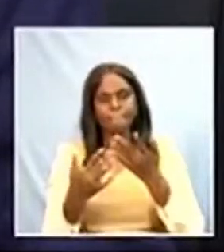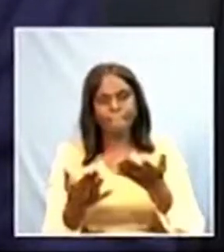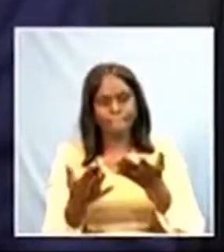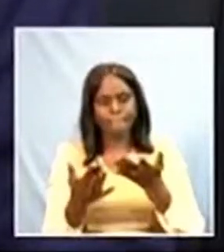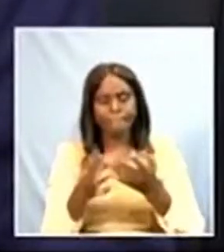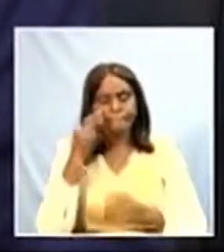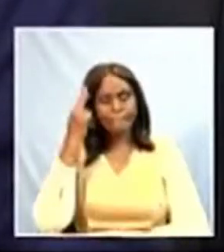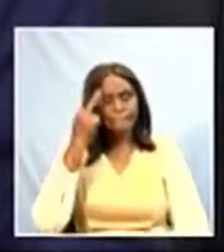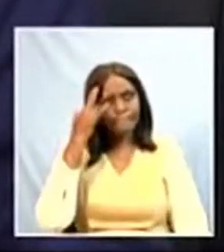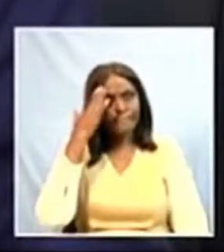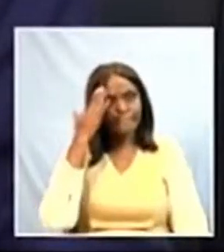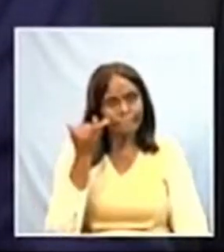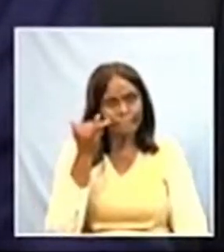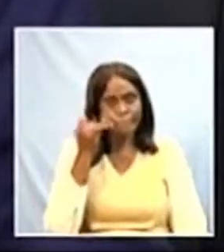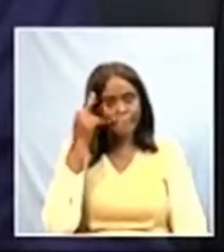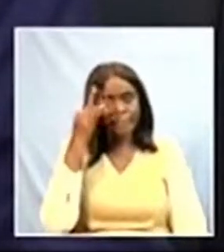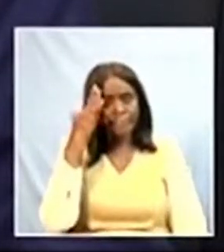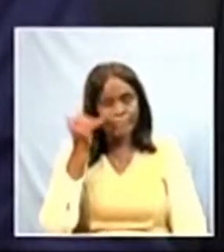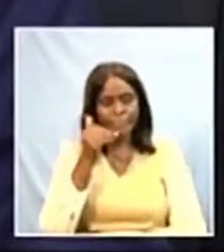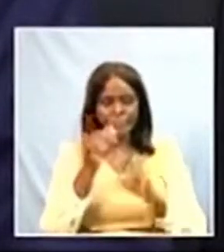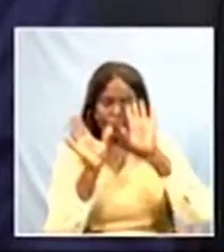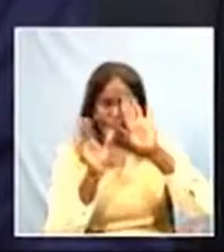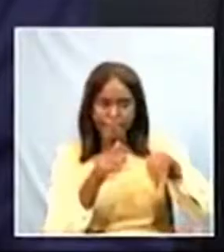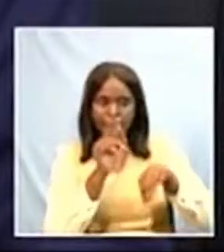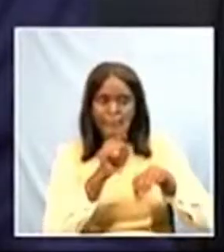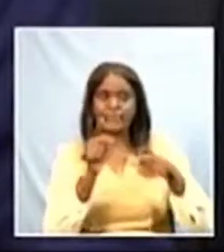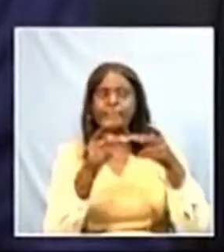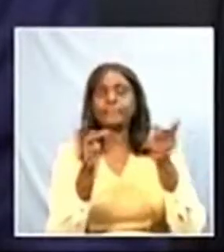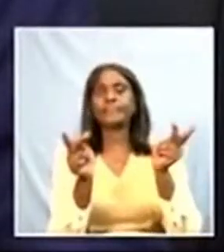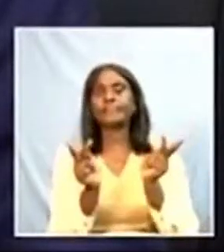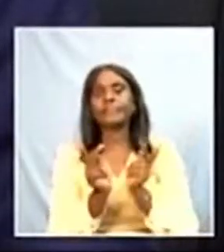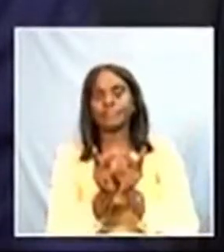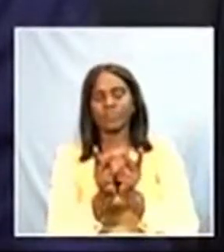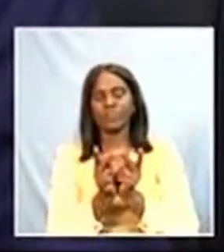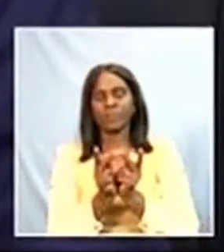Major reasons is abandonment of site,